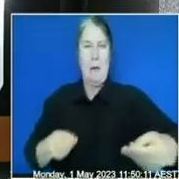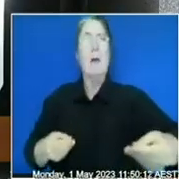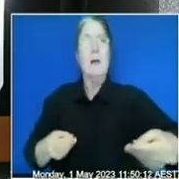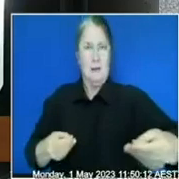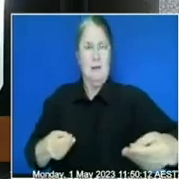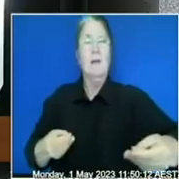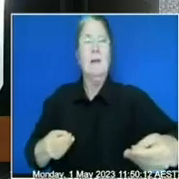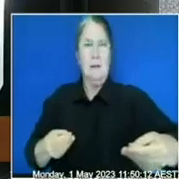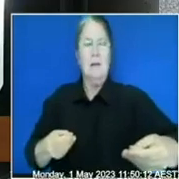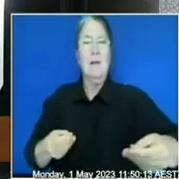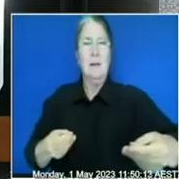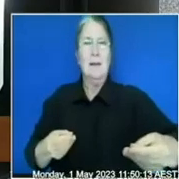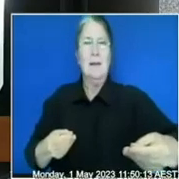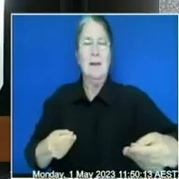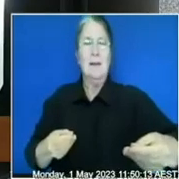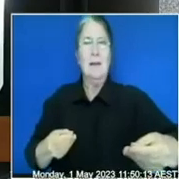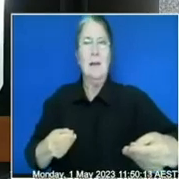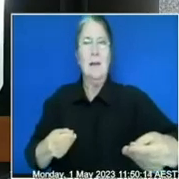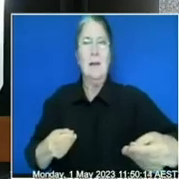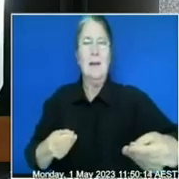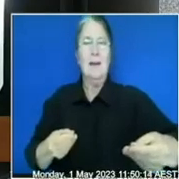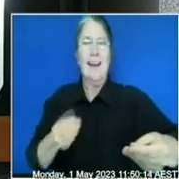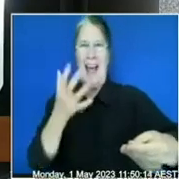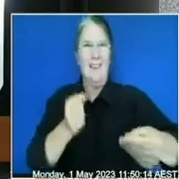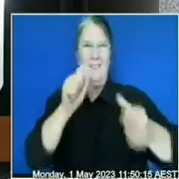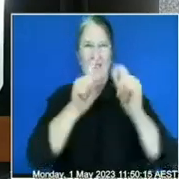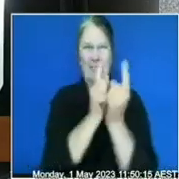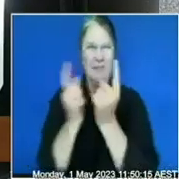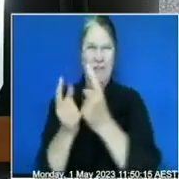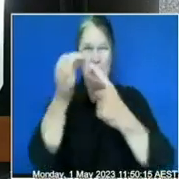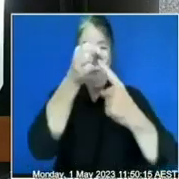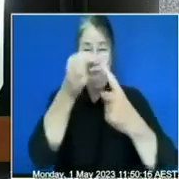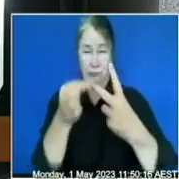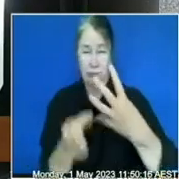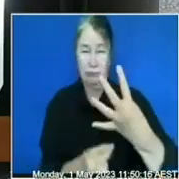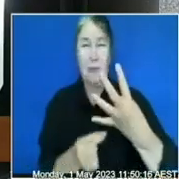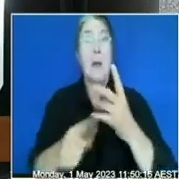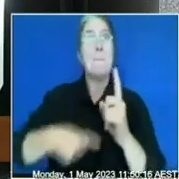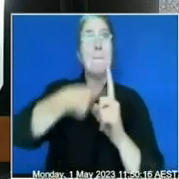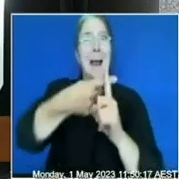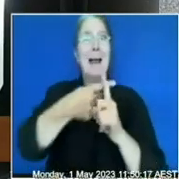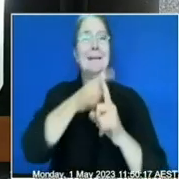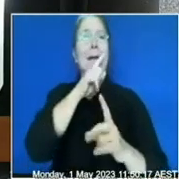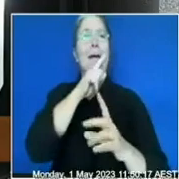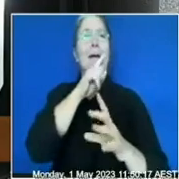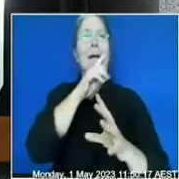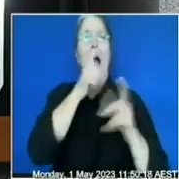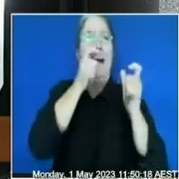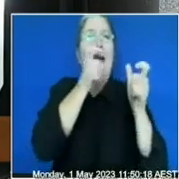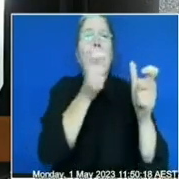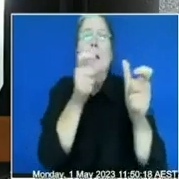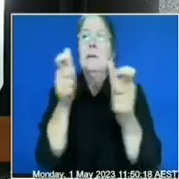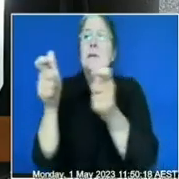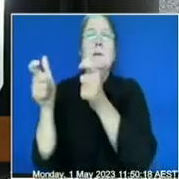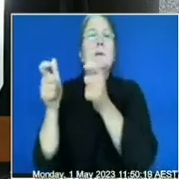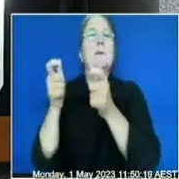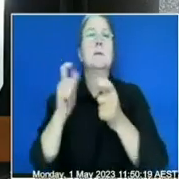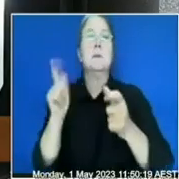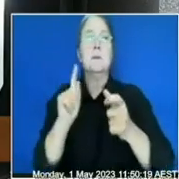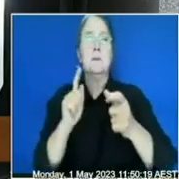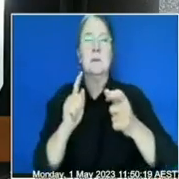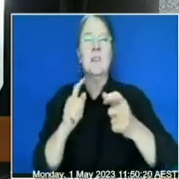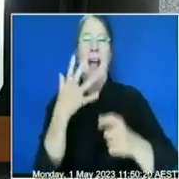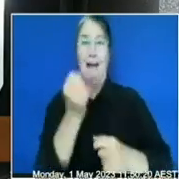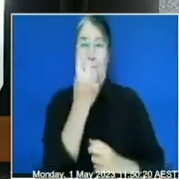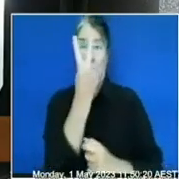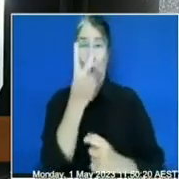there's two major streams of the evaluation work. So one led by the Department of Health, evaluating the health-led model, and one led by the Department of Justice and Community